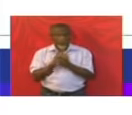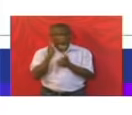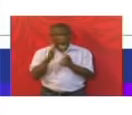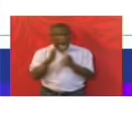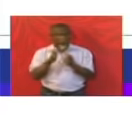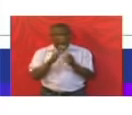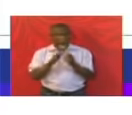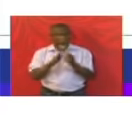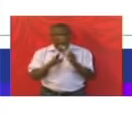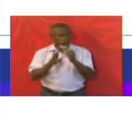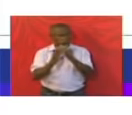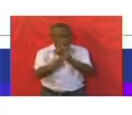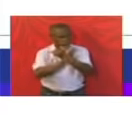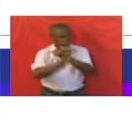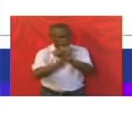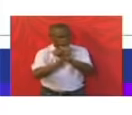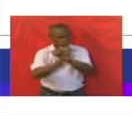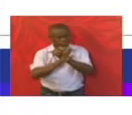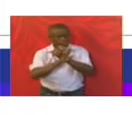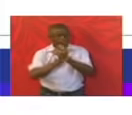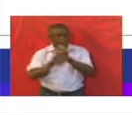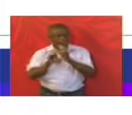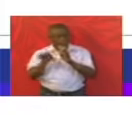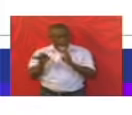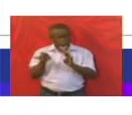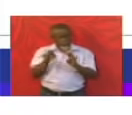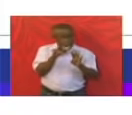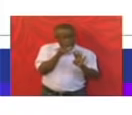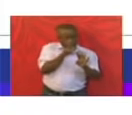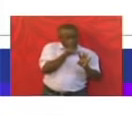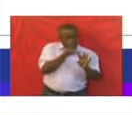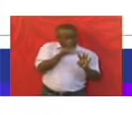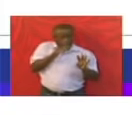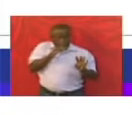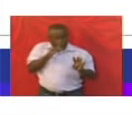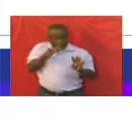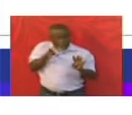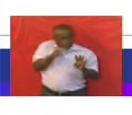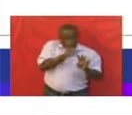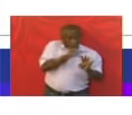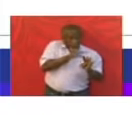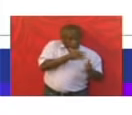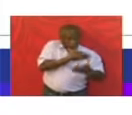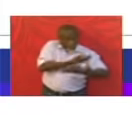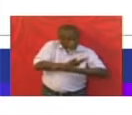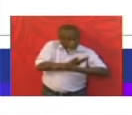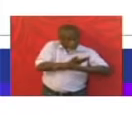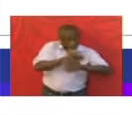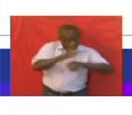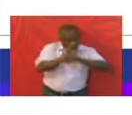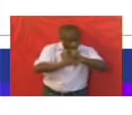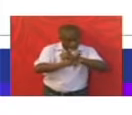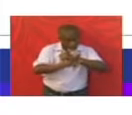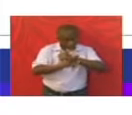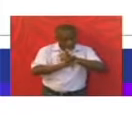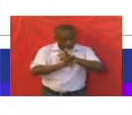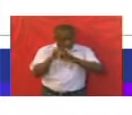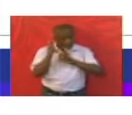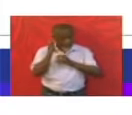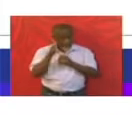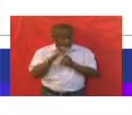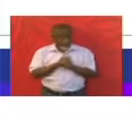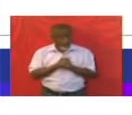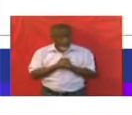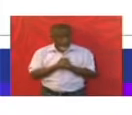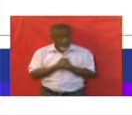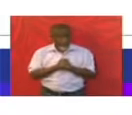to baby with the Pfizer vaccines? That's the first question, and I'm not too sure if Dr. Hines might be able